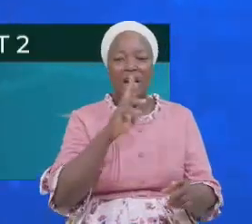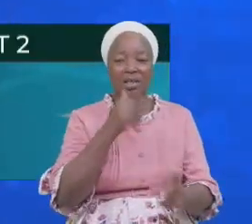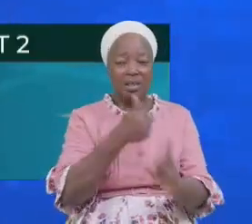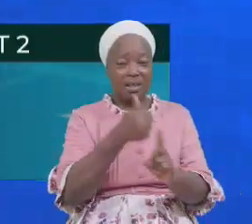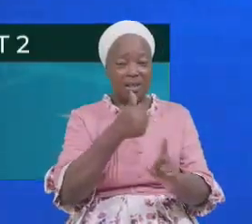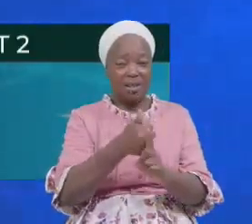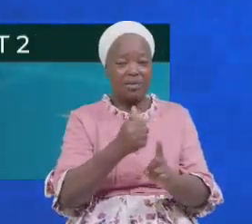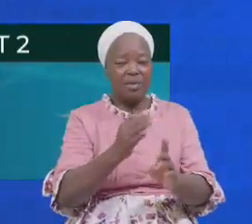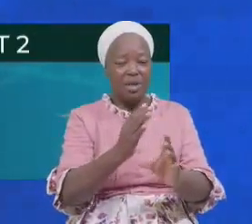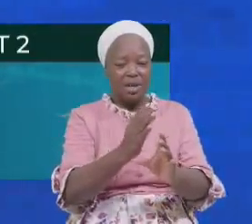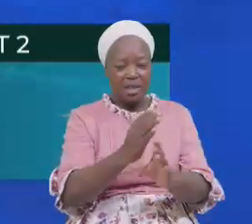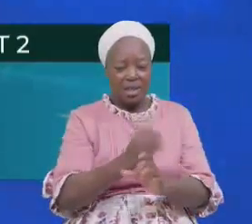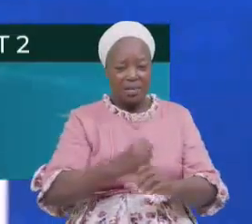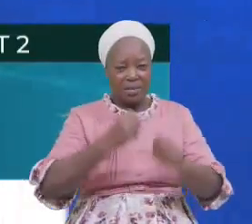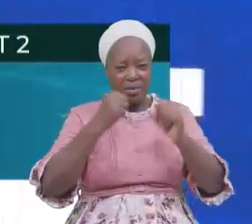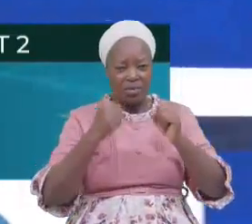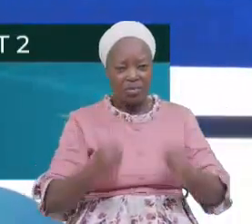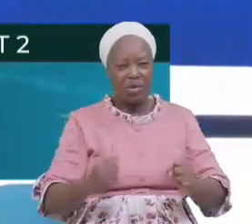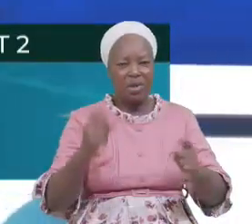seed.